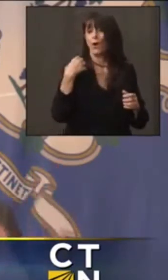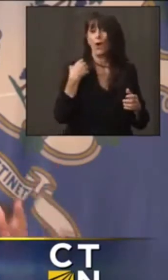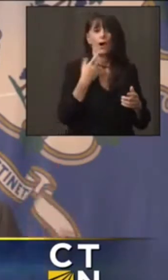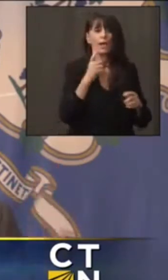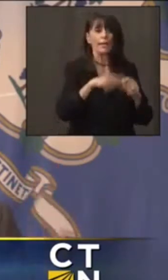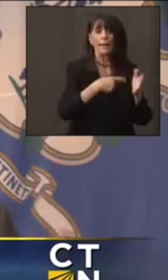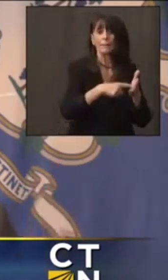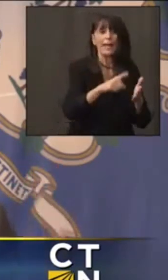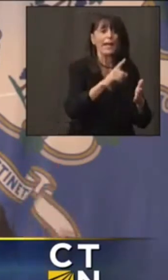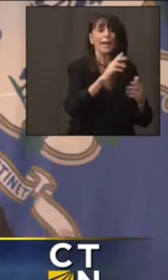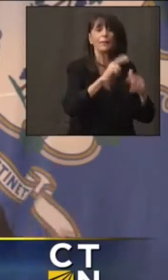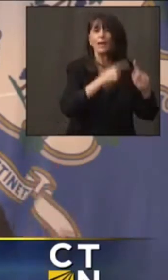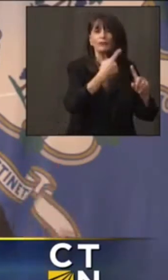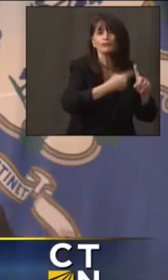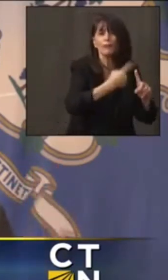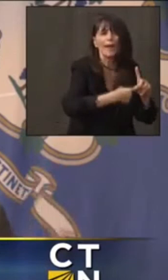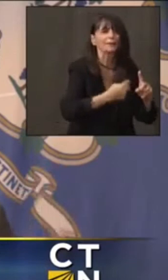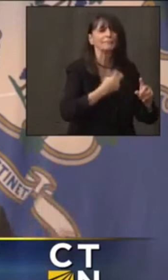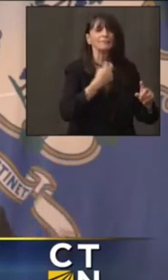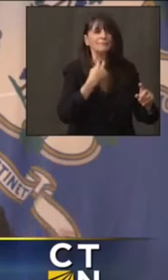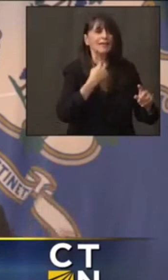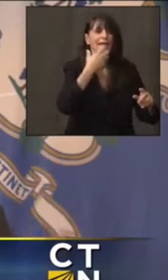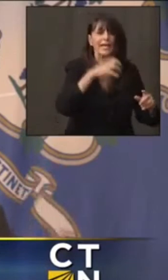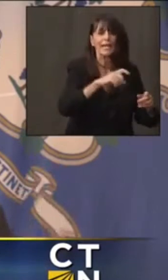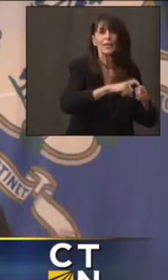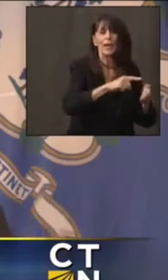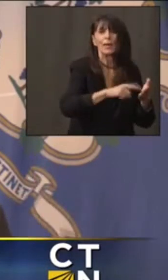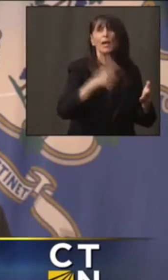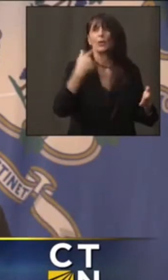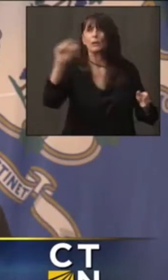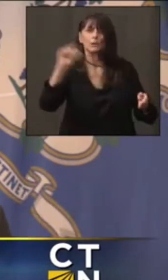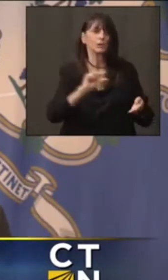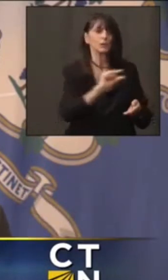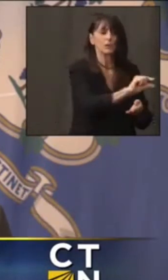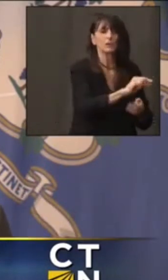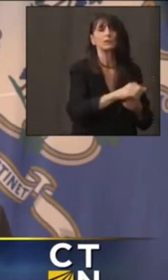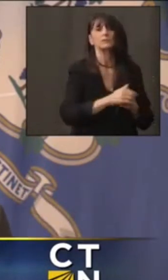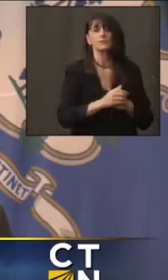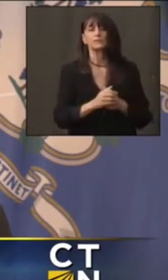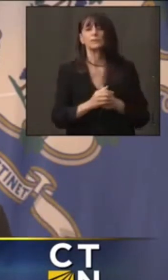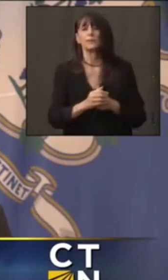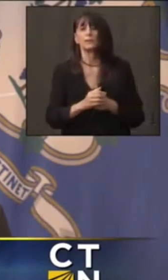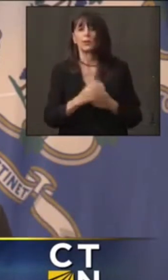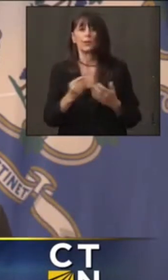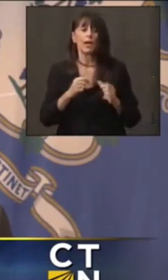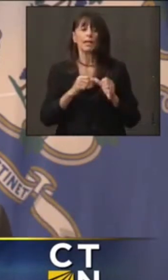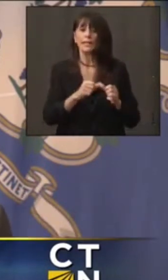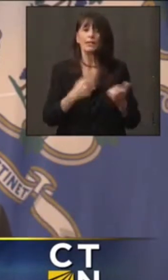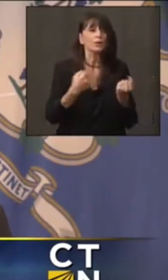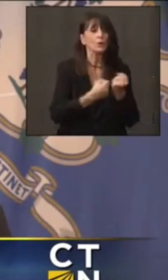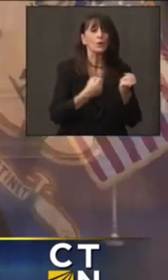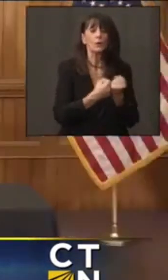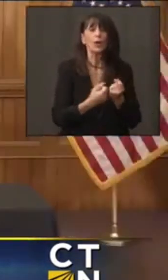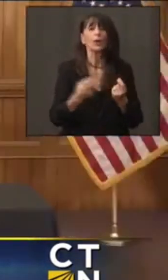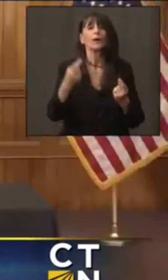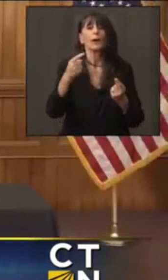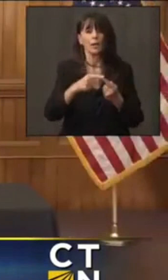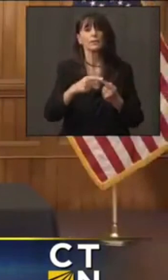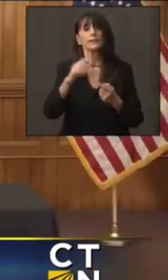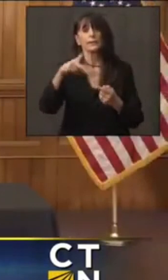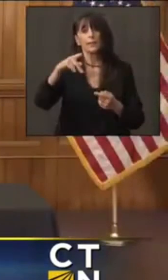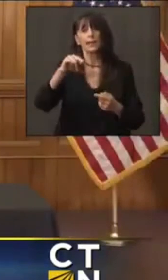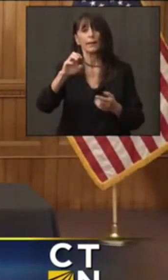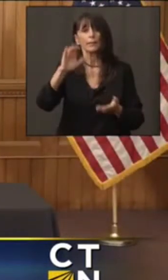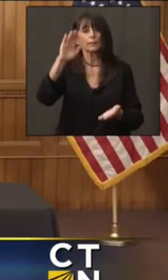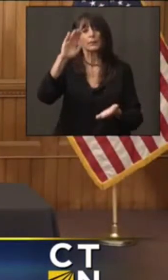infrastructure they got to keep going so that they're stronger once we're on the backside of this pandemic. Okay. One last